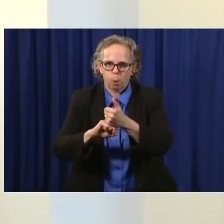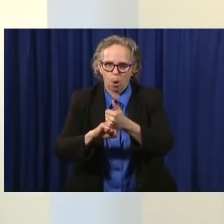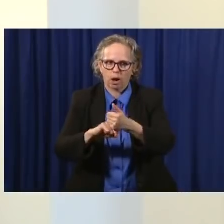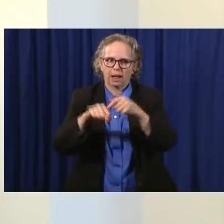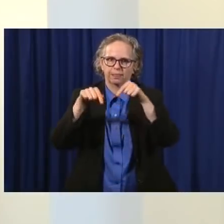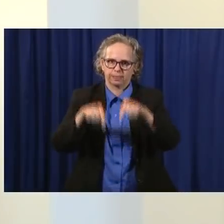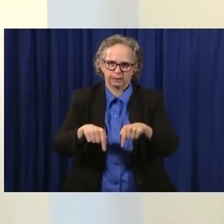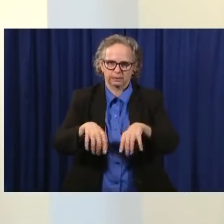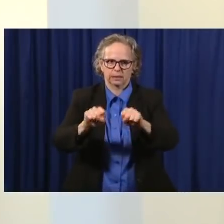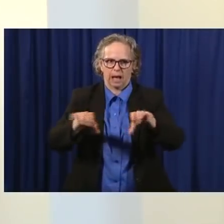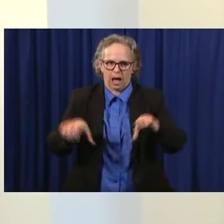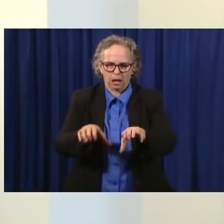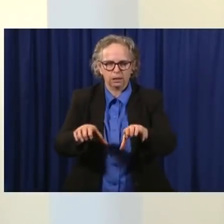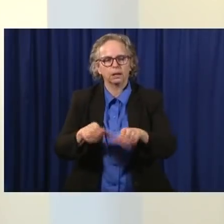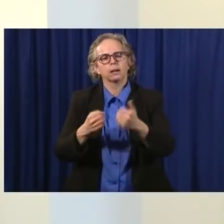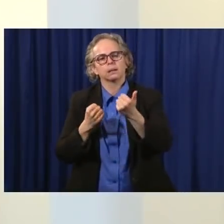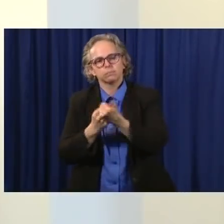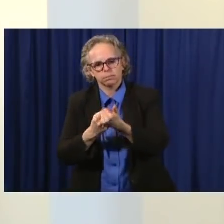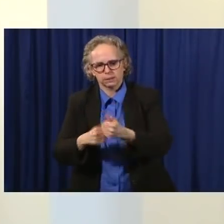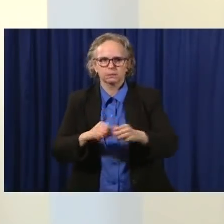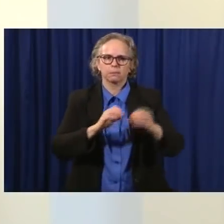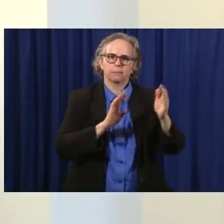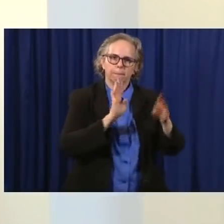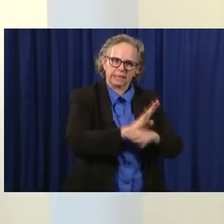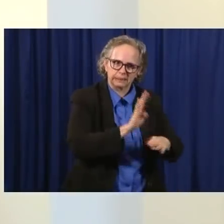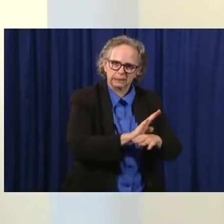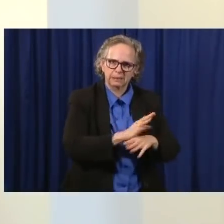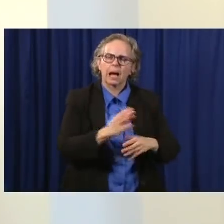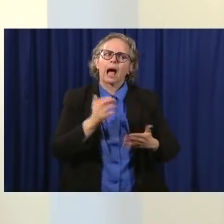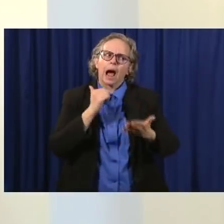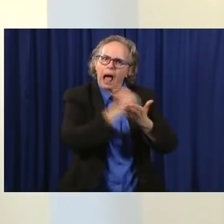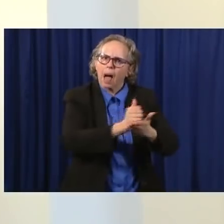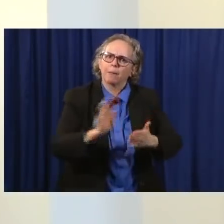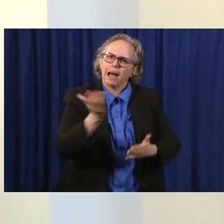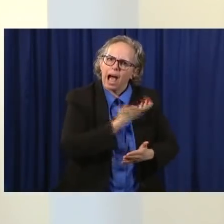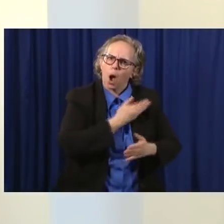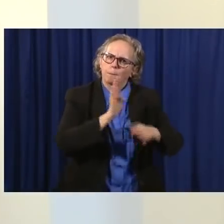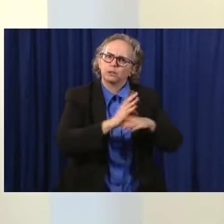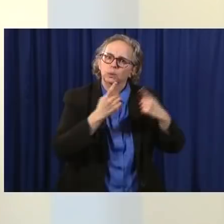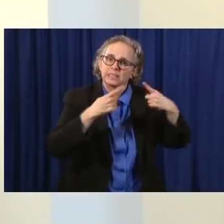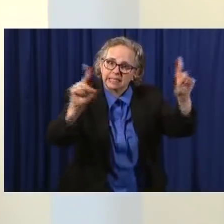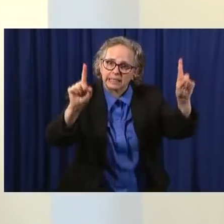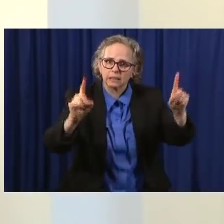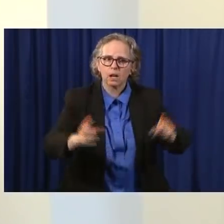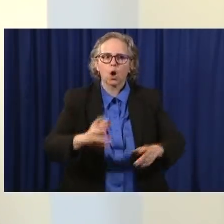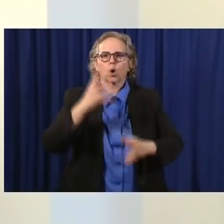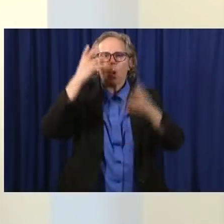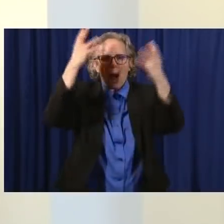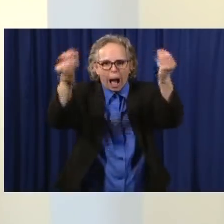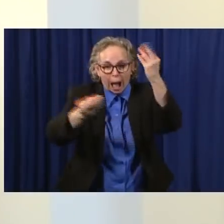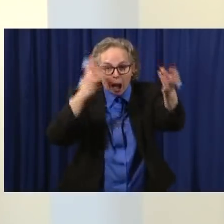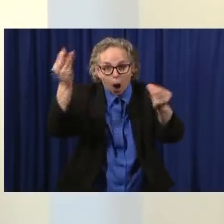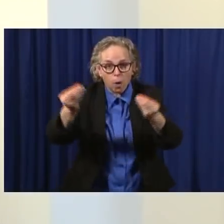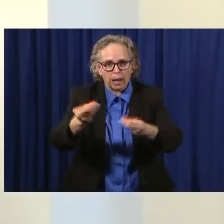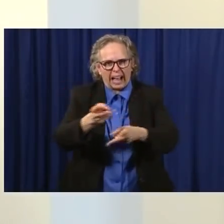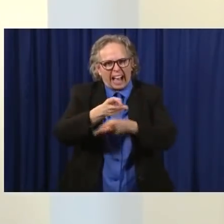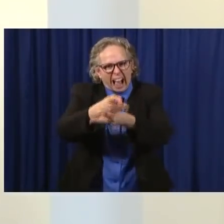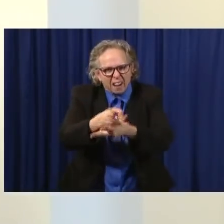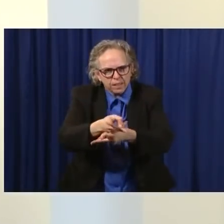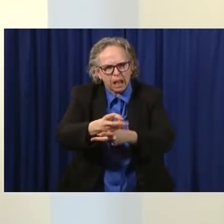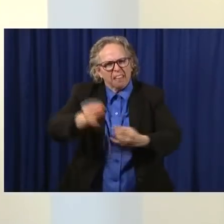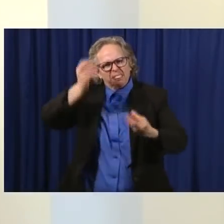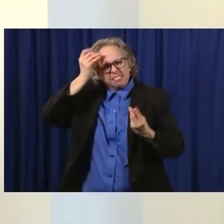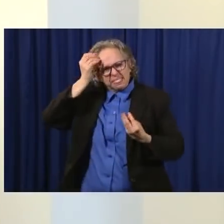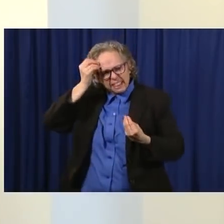these businesses to succeed by going about these things very, very carefully, thoughtfully,